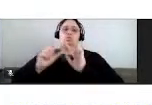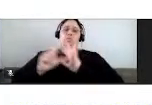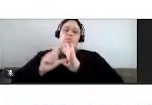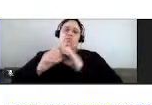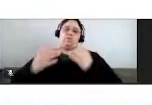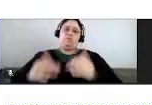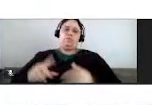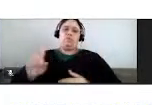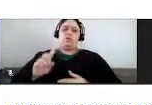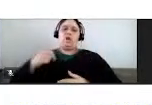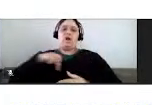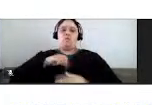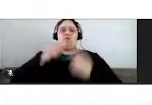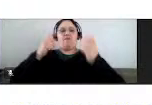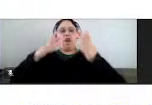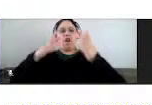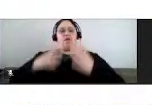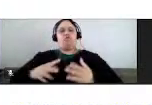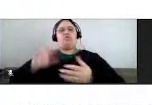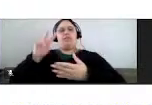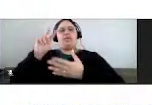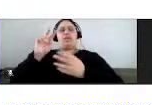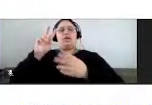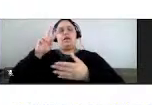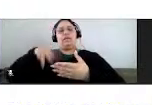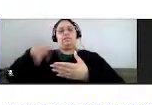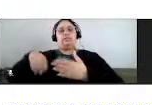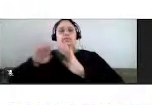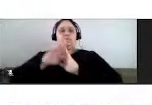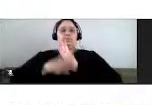importantly, our financial literacy program.